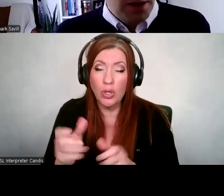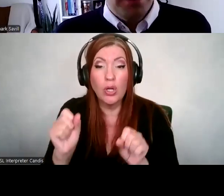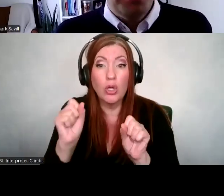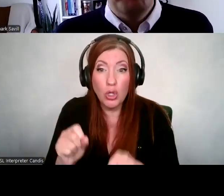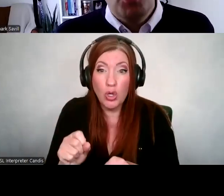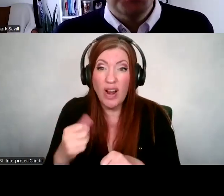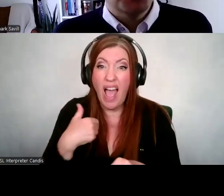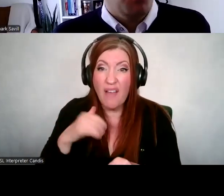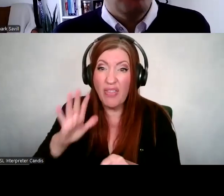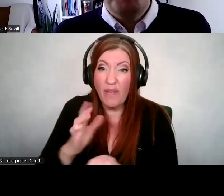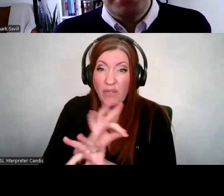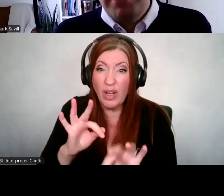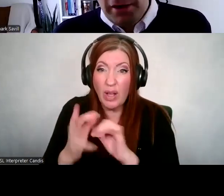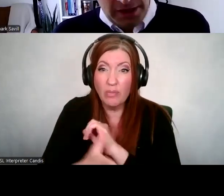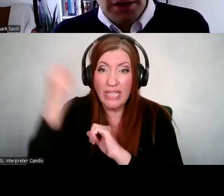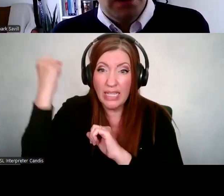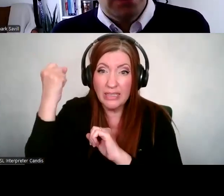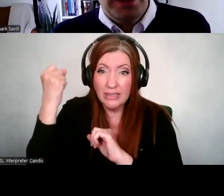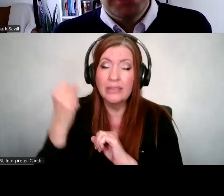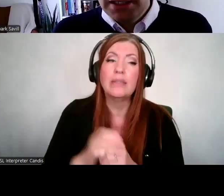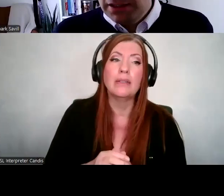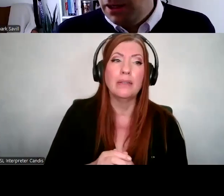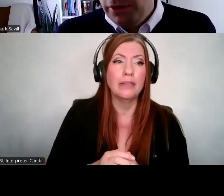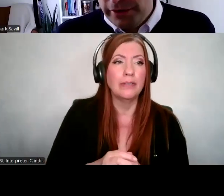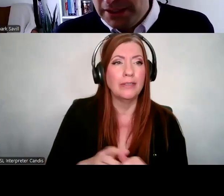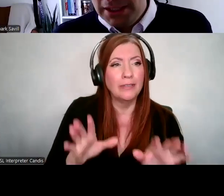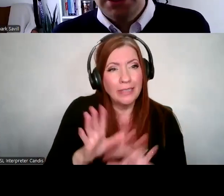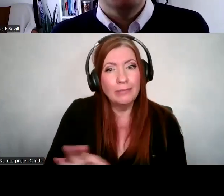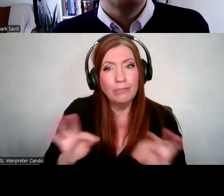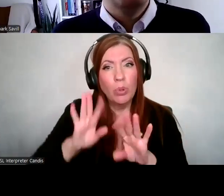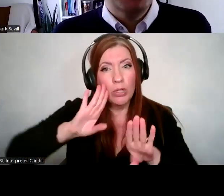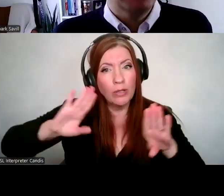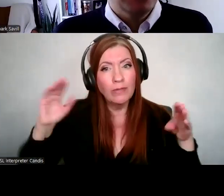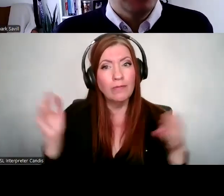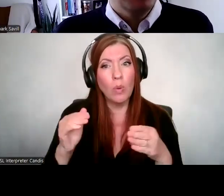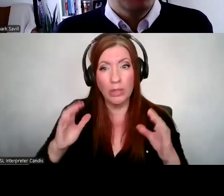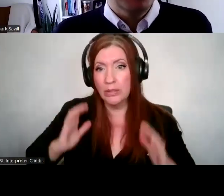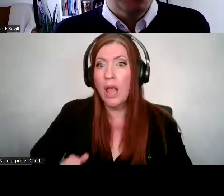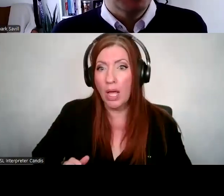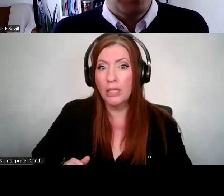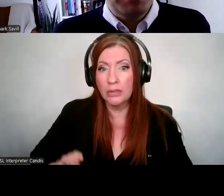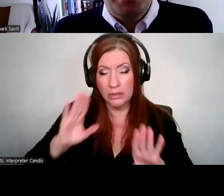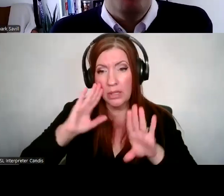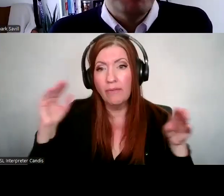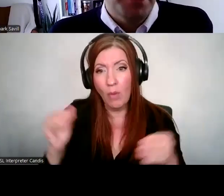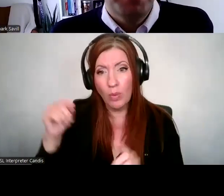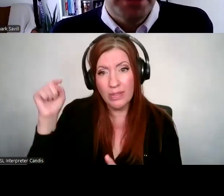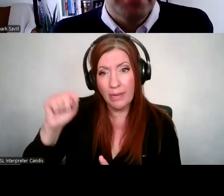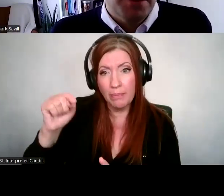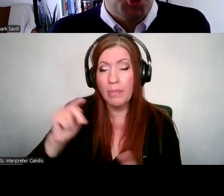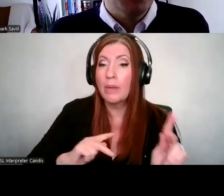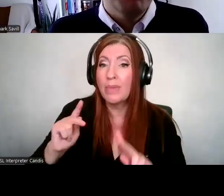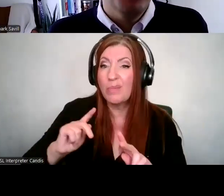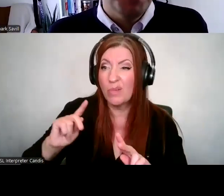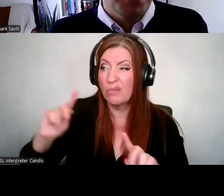away. The importance of being very client-centered and client-oriented, like particularly in cases where people have been burned by the